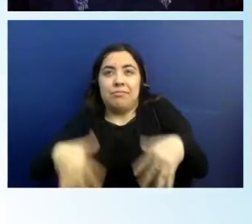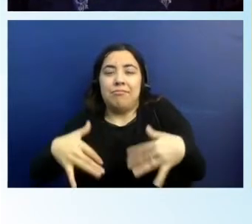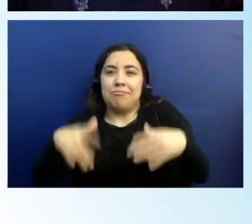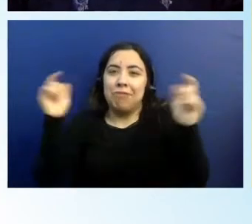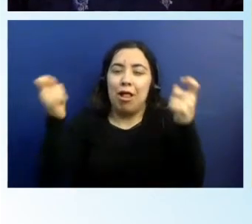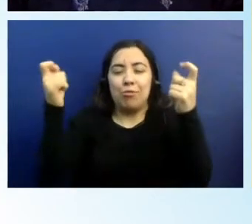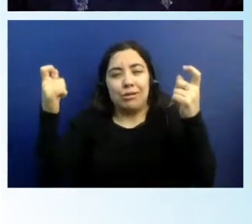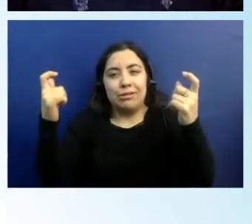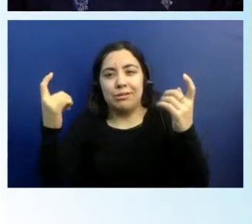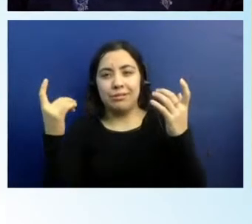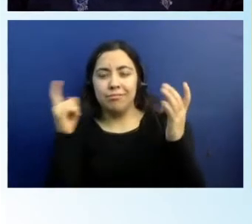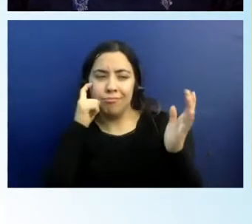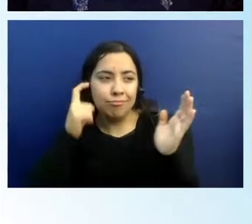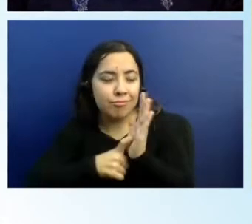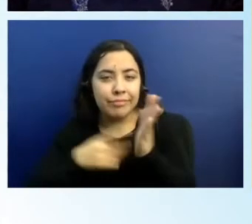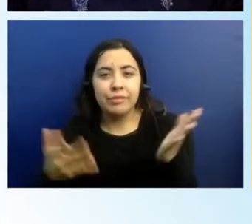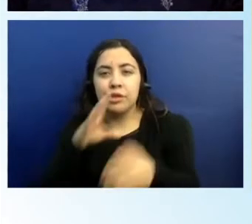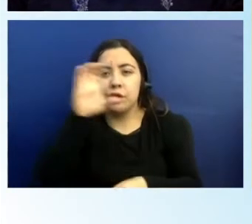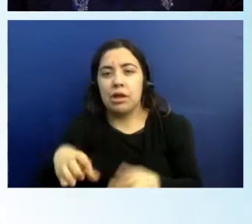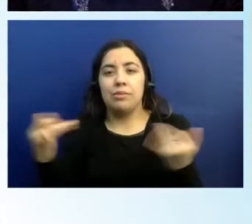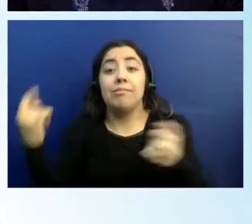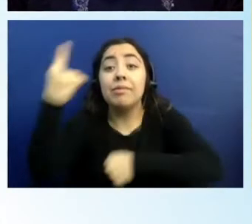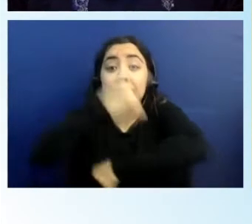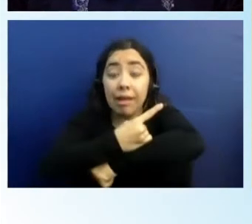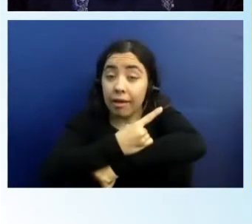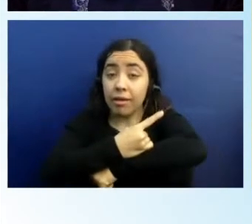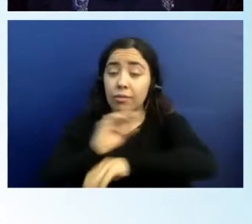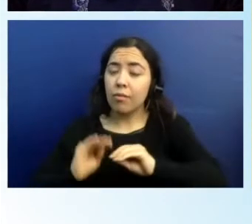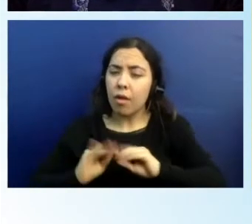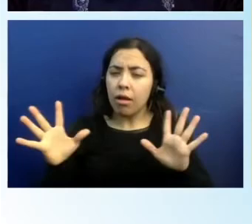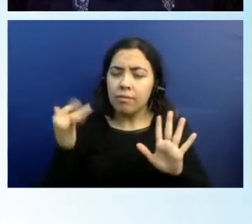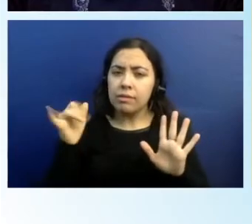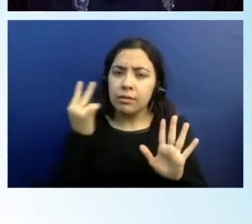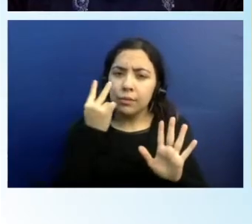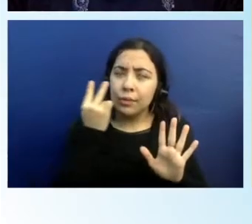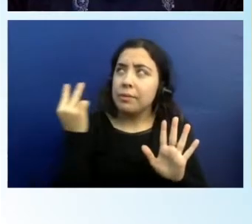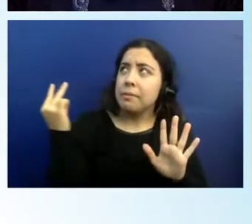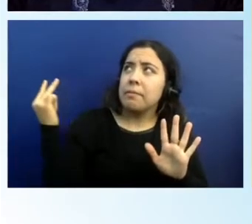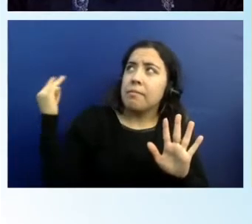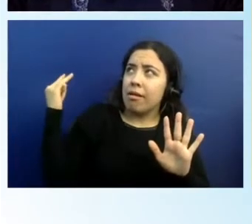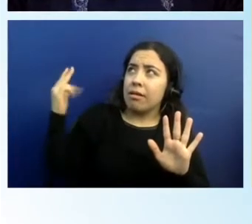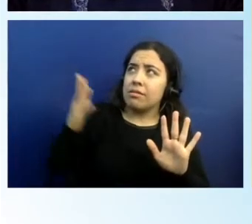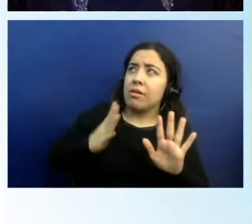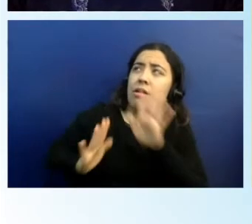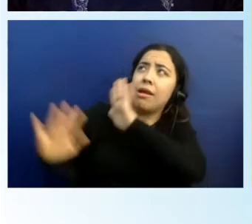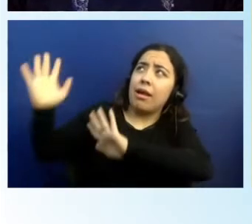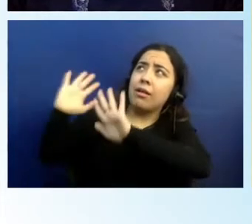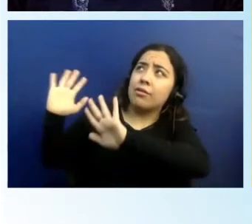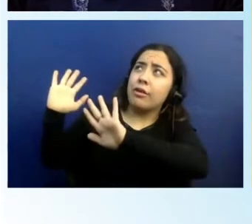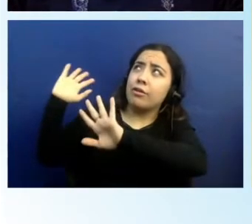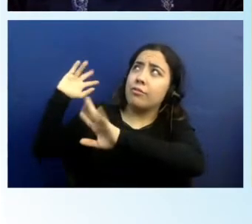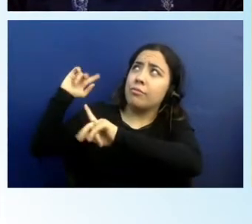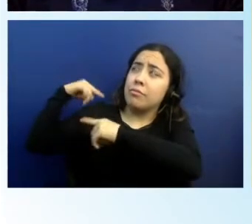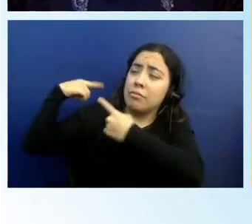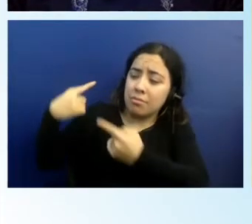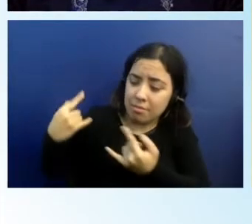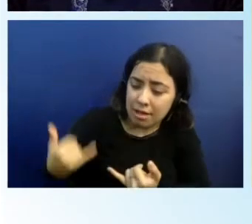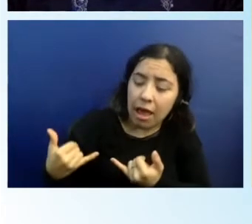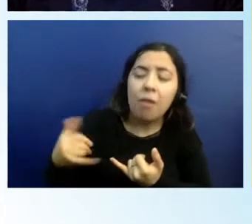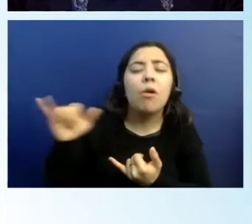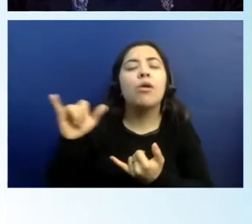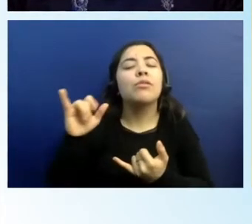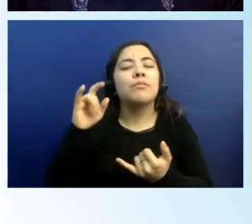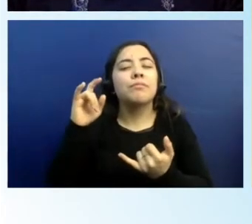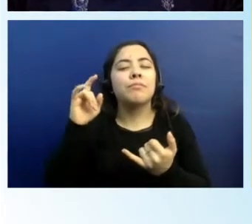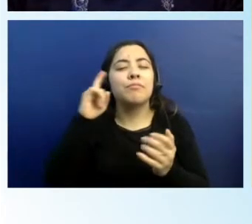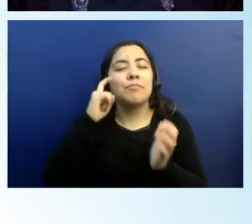So obviously still looking back to where their ancestry came from, but also celebrating what we have